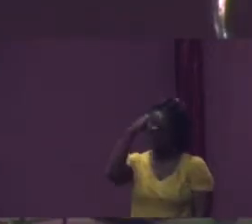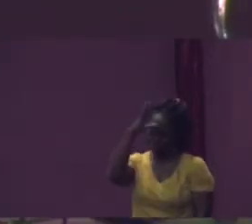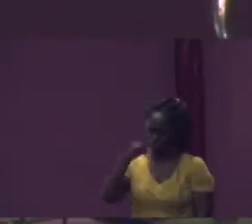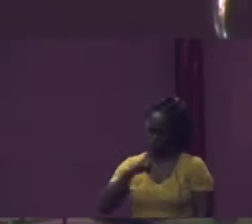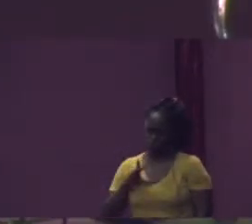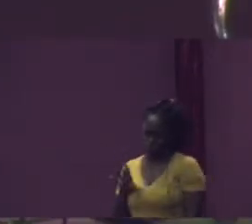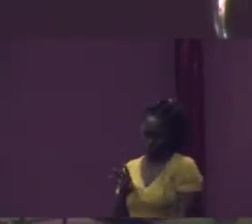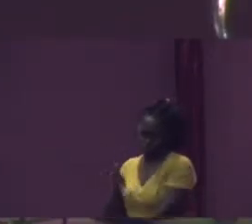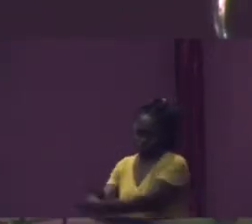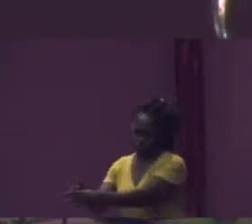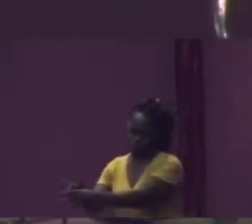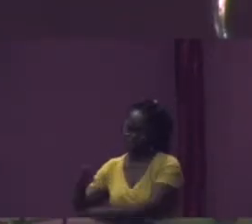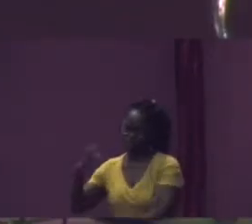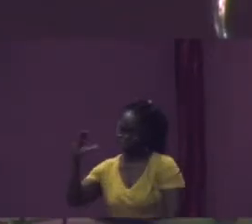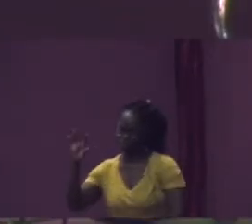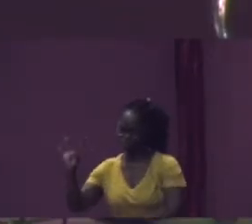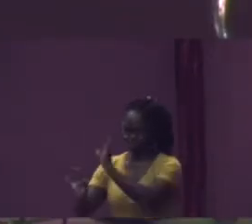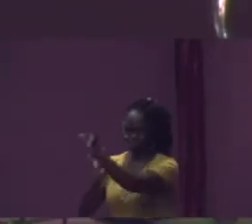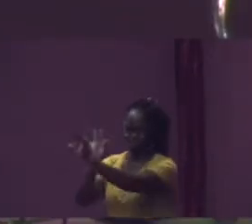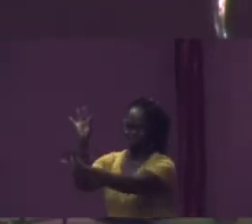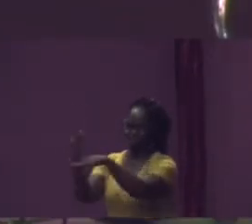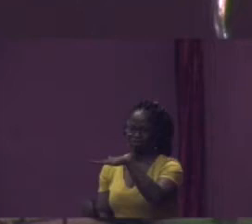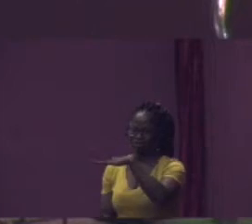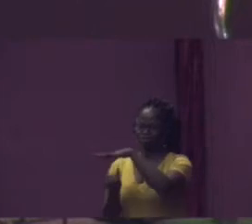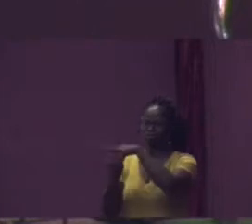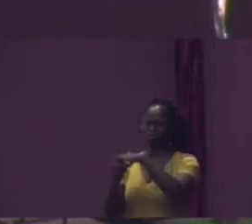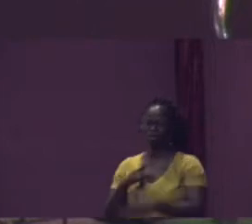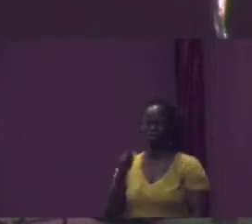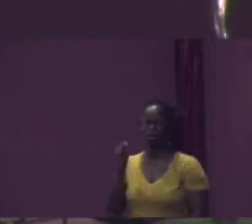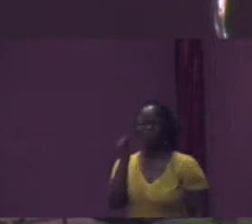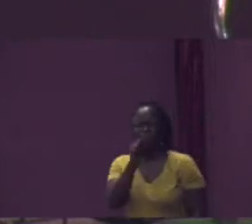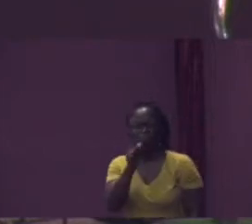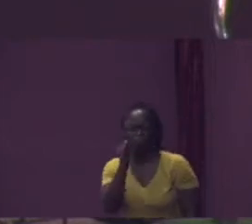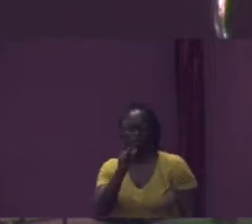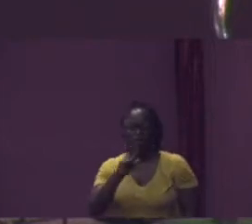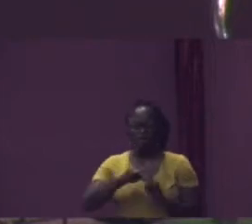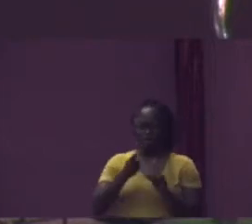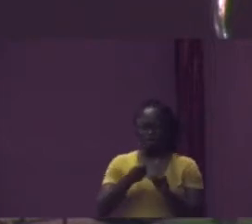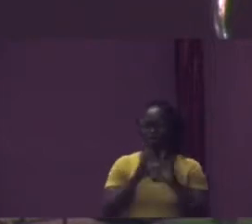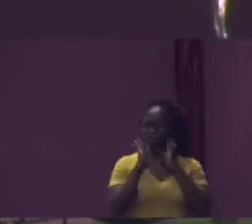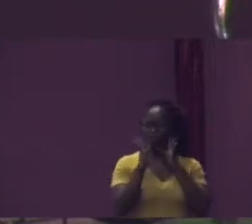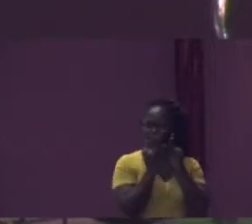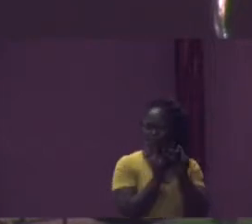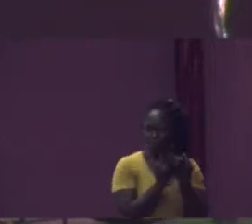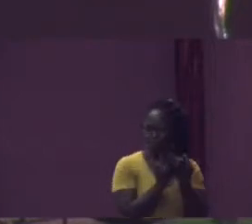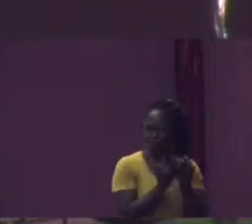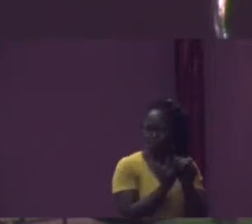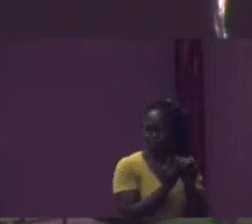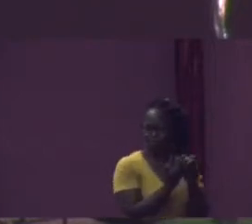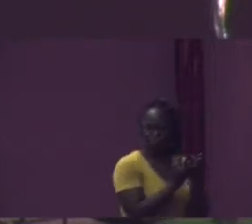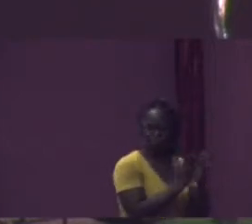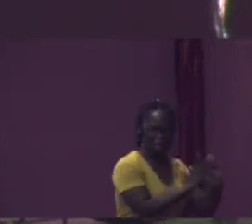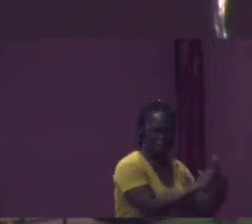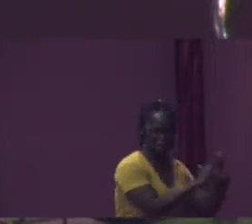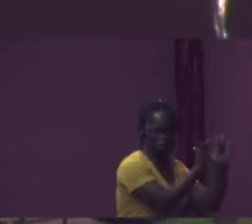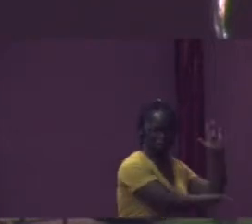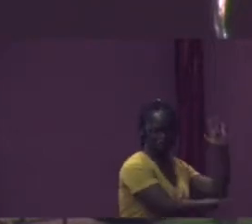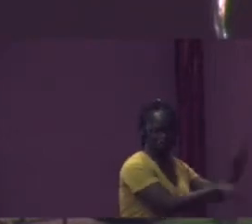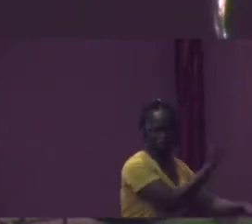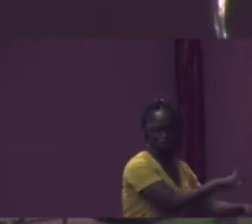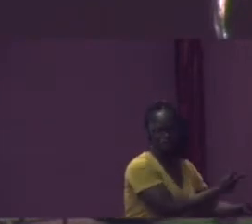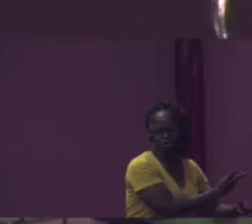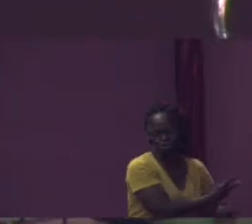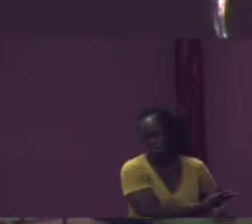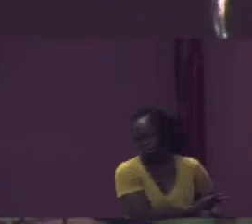technology. People, including pregnant women and their families, began to leave their domestic settings in search of these experts due to